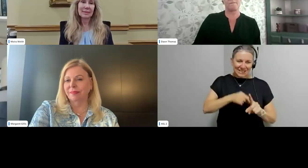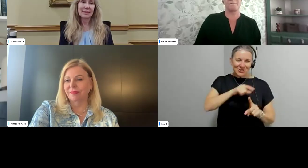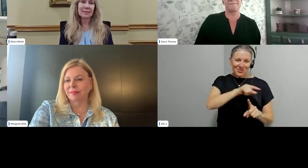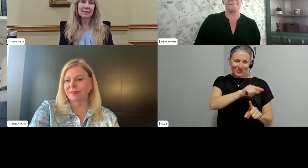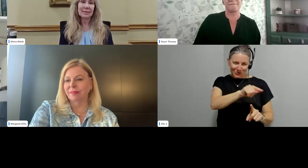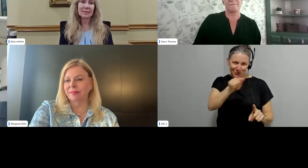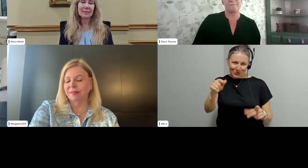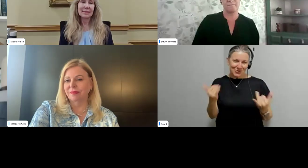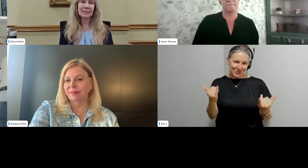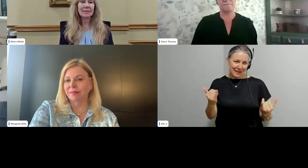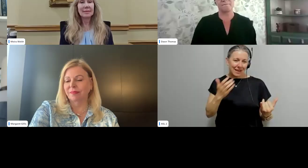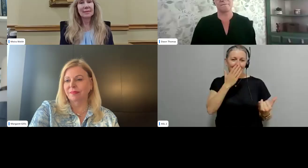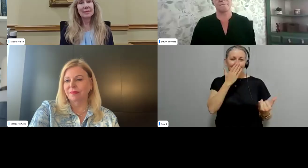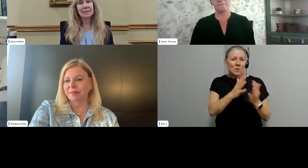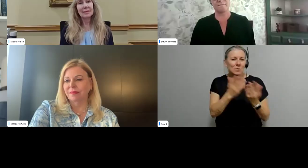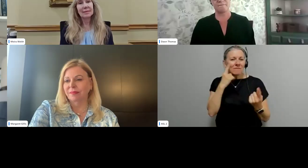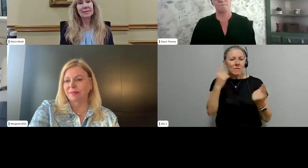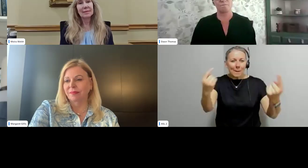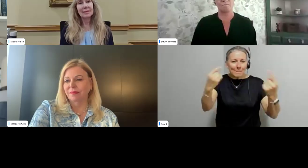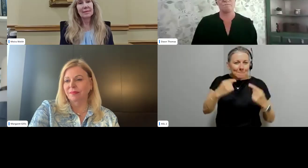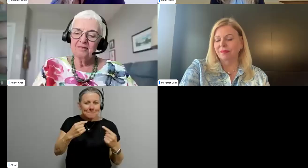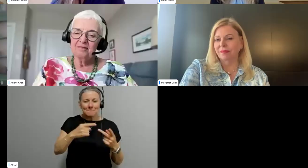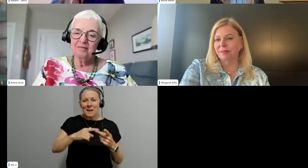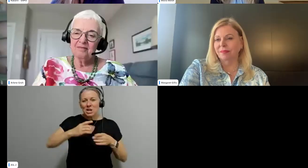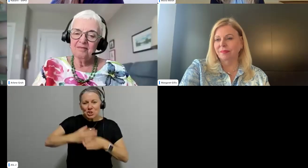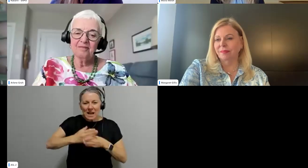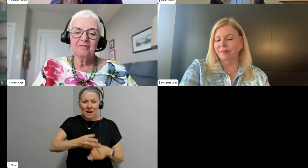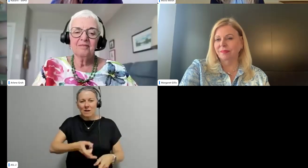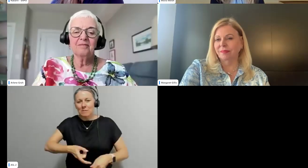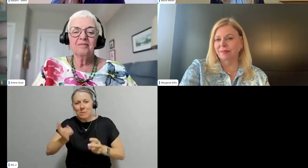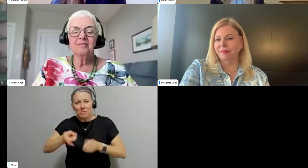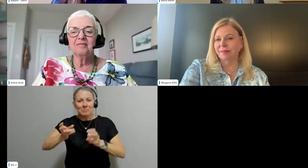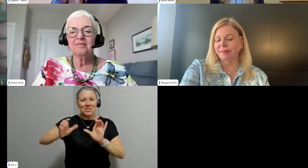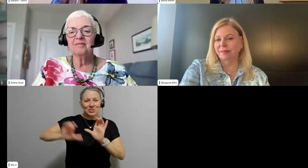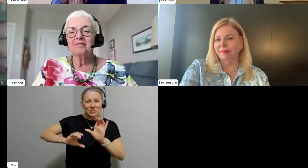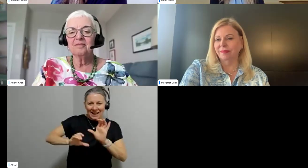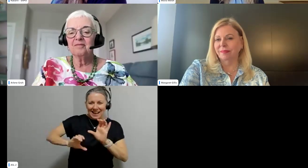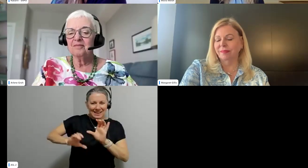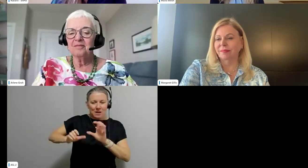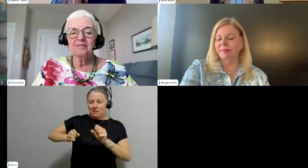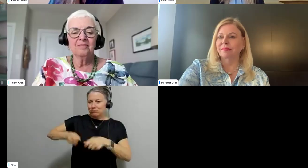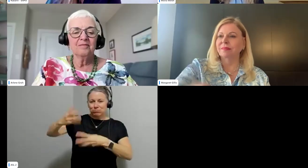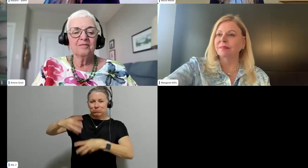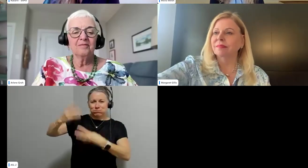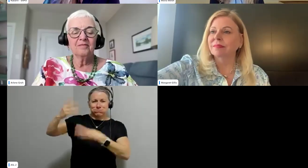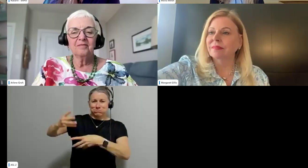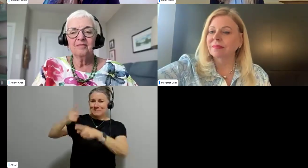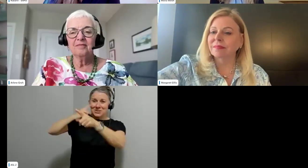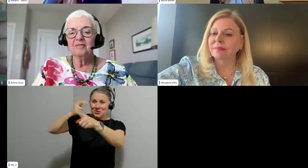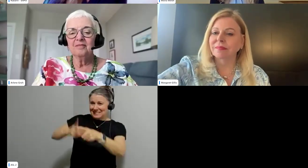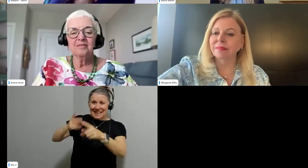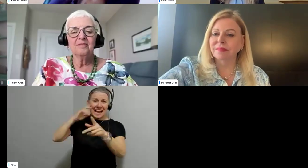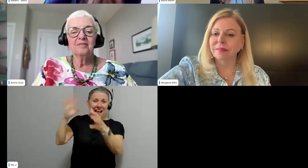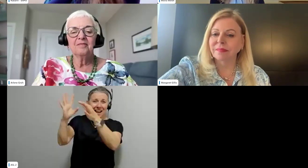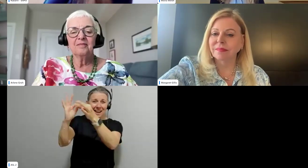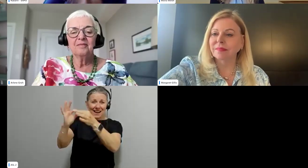coming and sharing in the chat. It's been so vibrant. Again, you'll see the links being sent out to you. We put a ton of